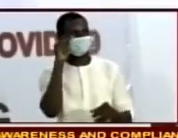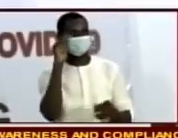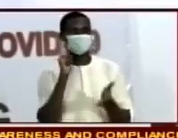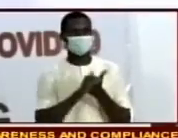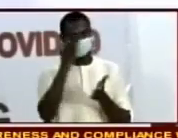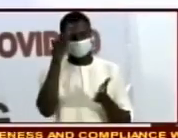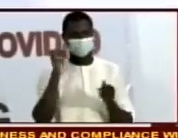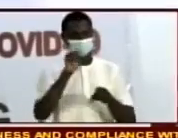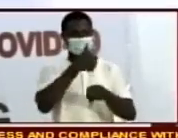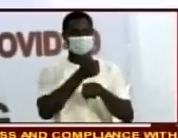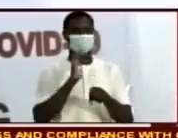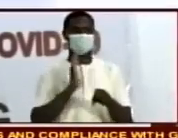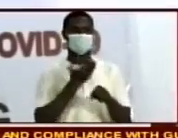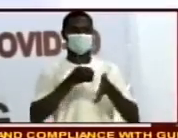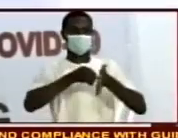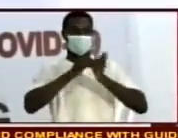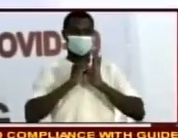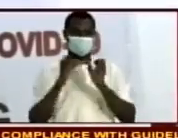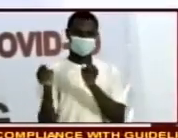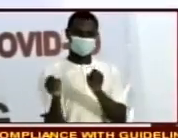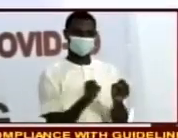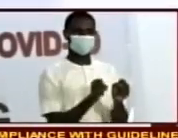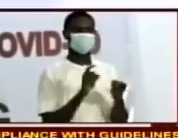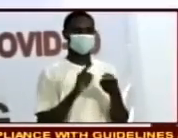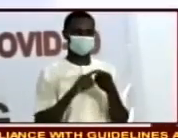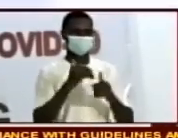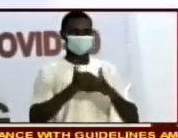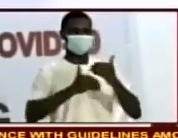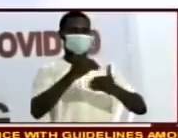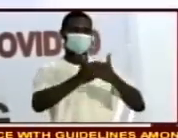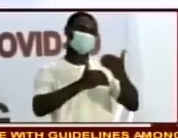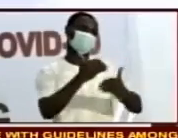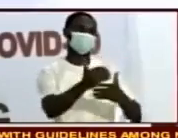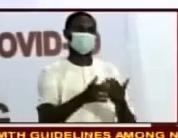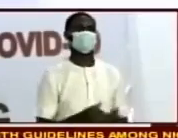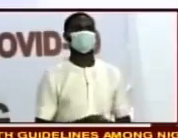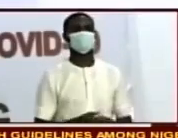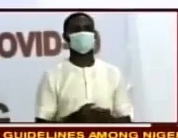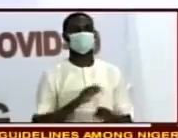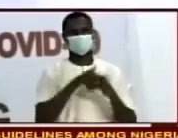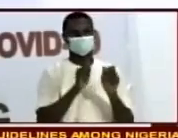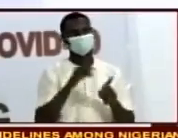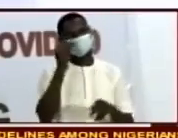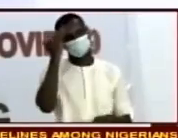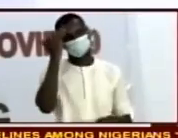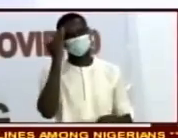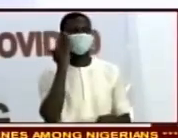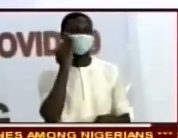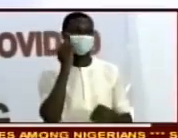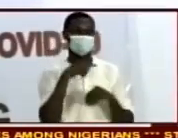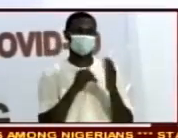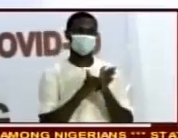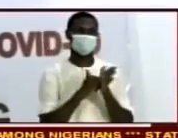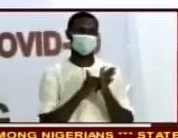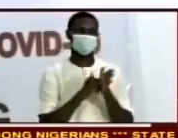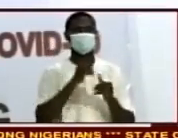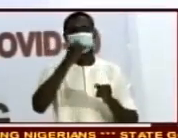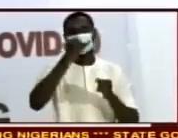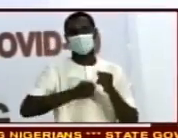in starting, but we are now scaling like everybody has said. Everybody realizes. I think the last question is